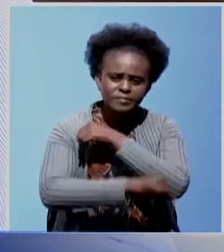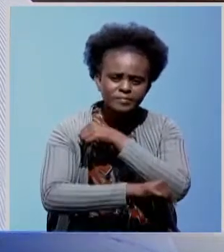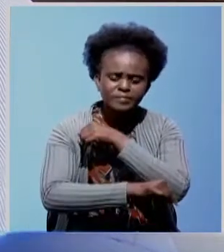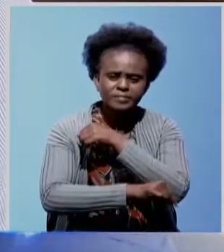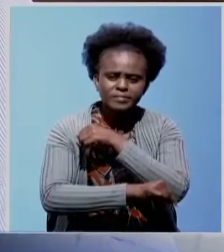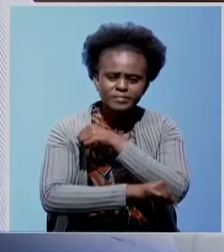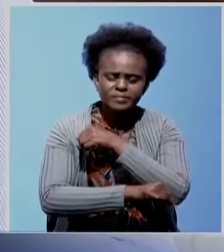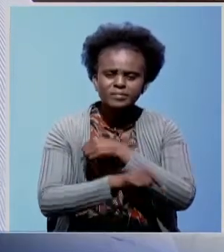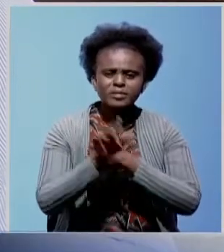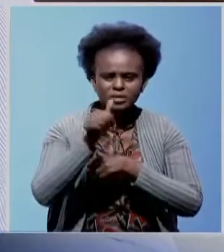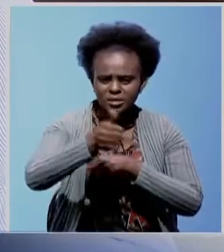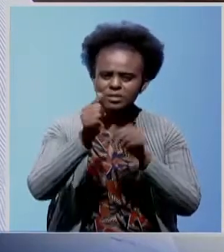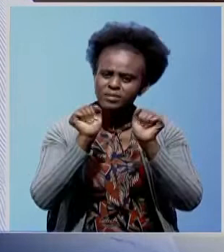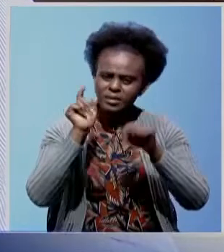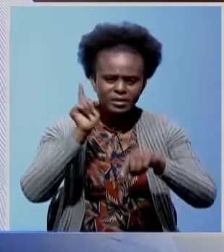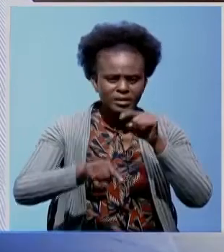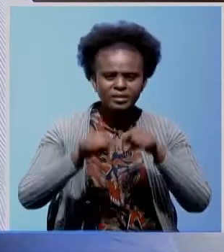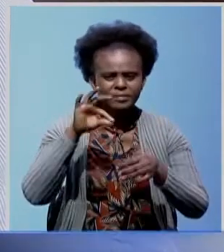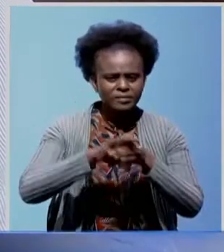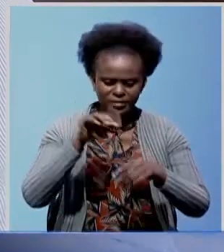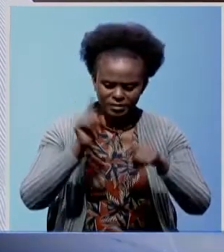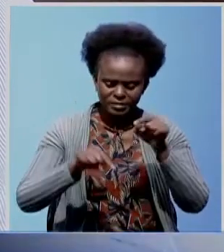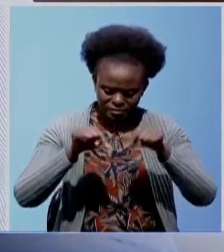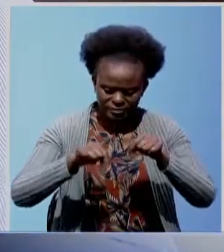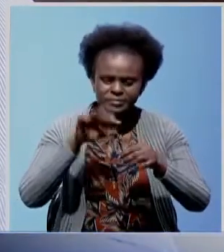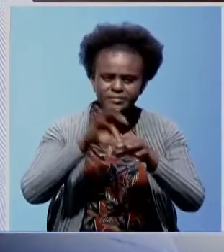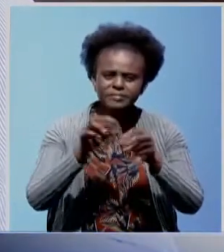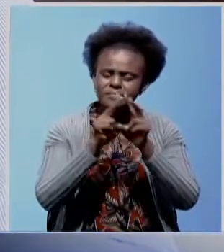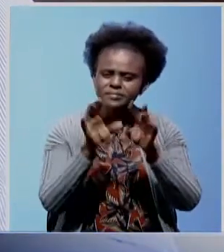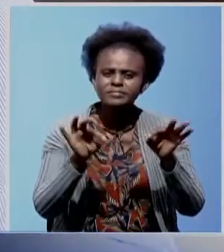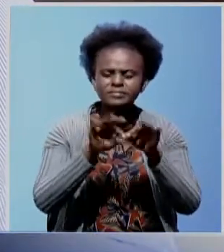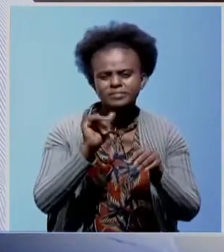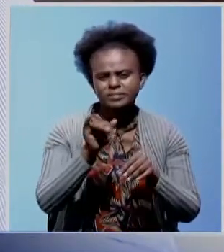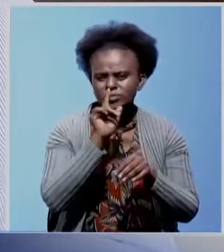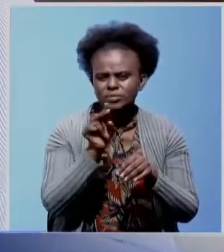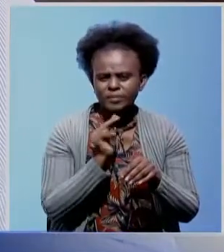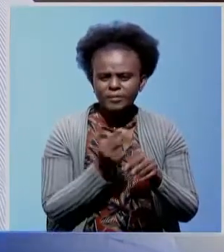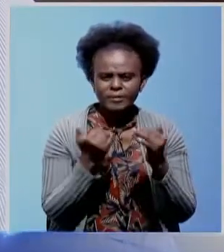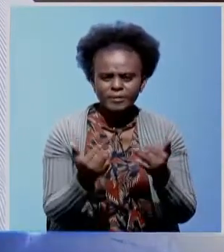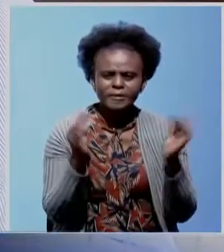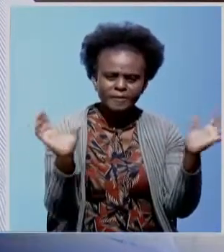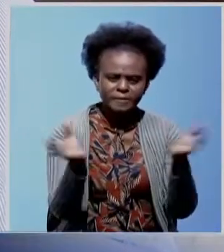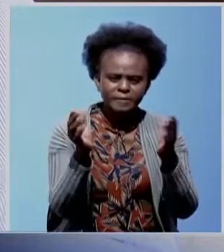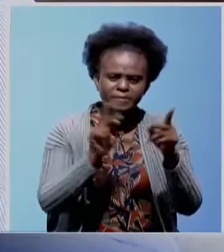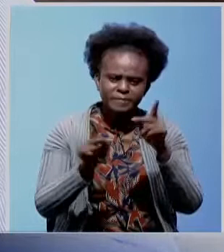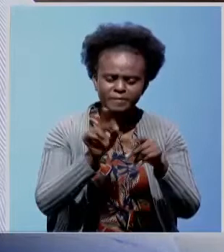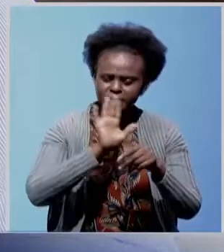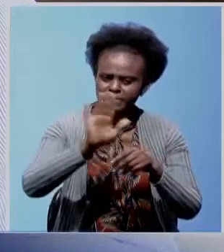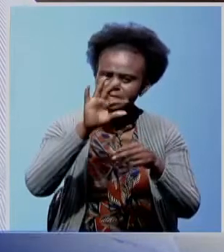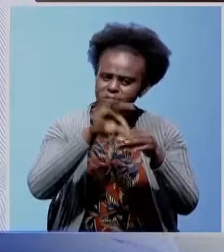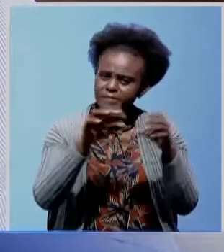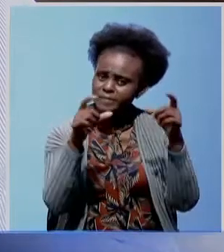issues, you'll not be able to vote, and this election is very critical. So we are encouraging people to go and verify their voters' card